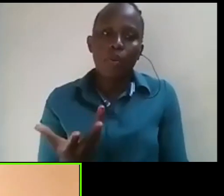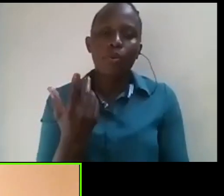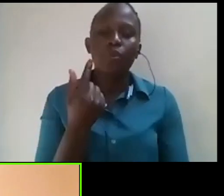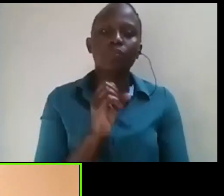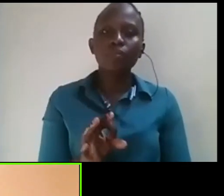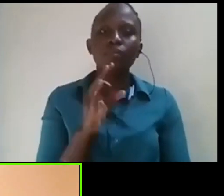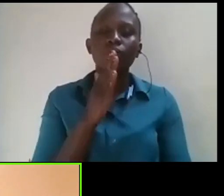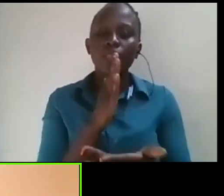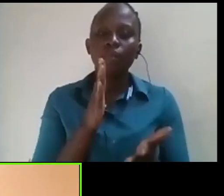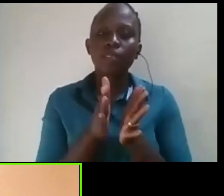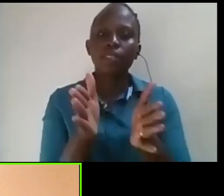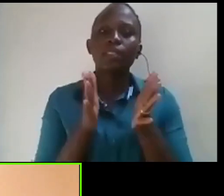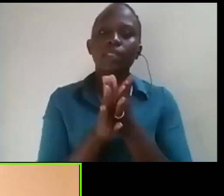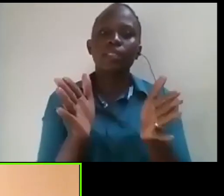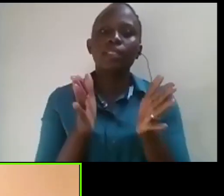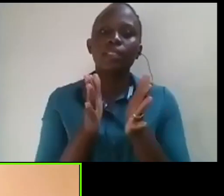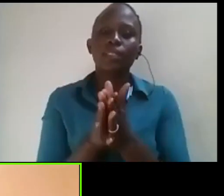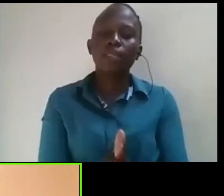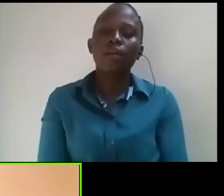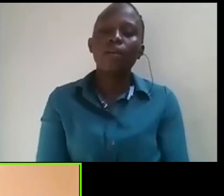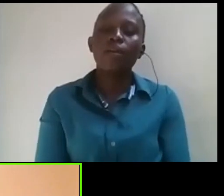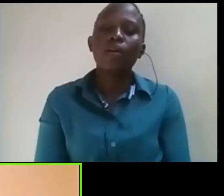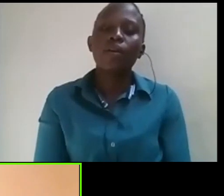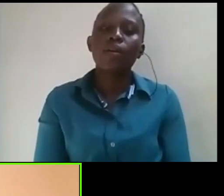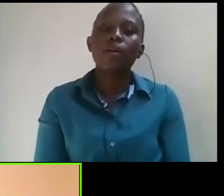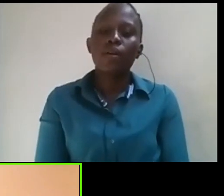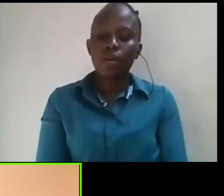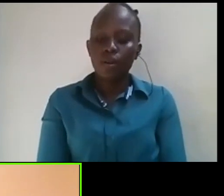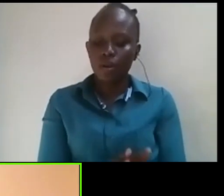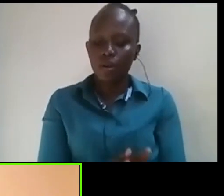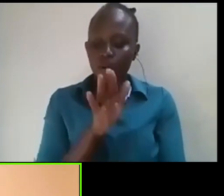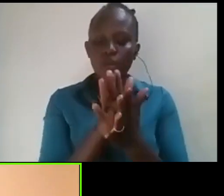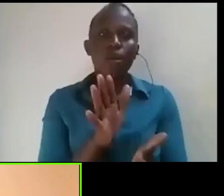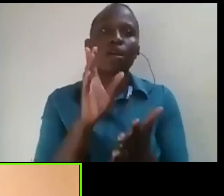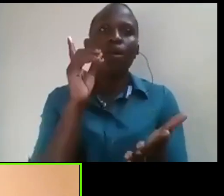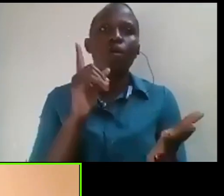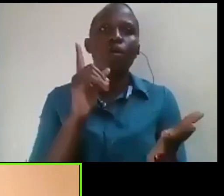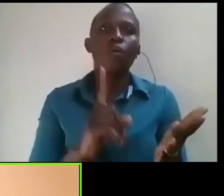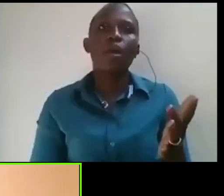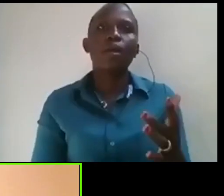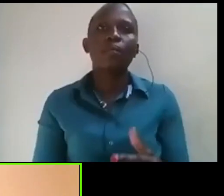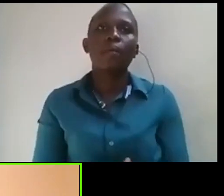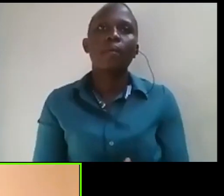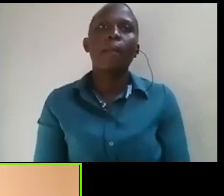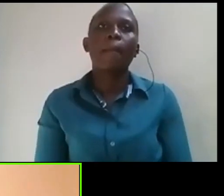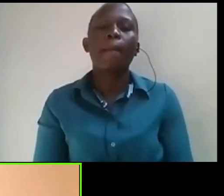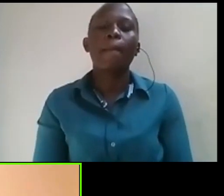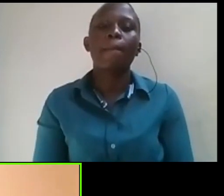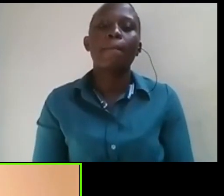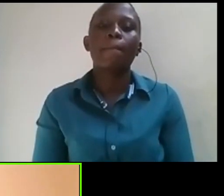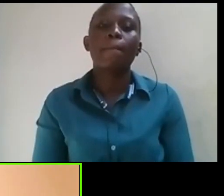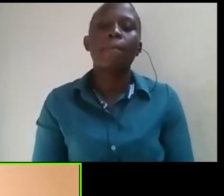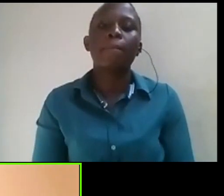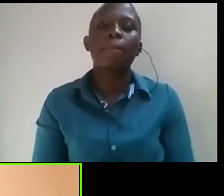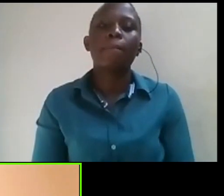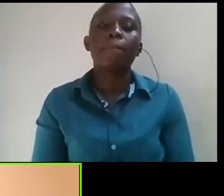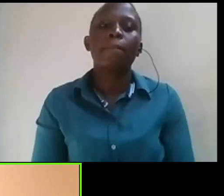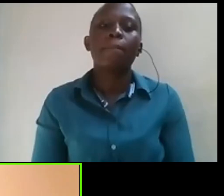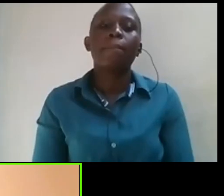clauses in the contract. So make it explicit, and that should be the case. I'll give you a case